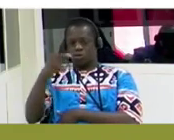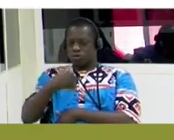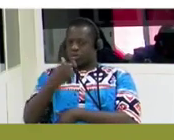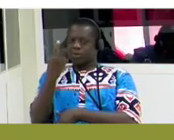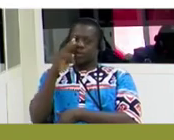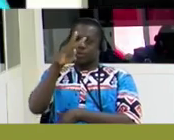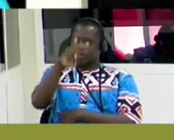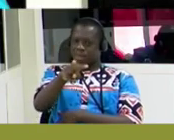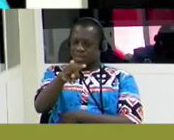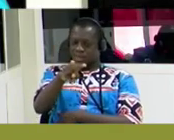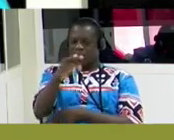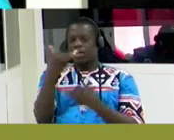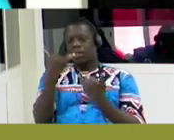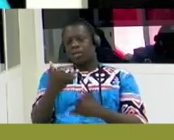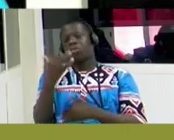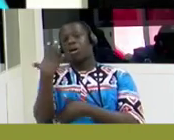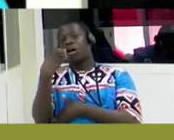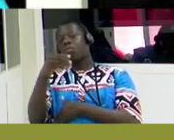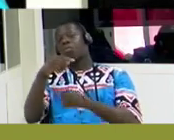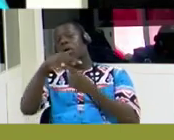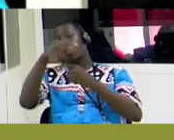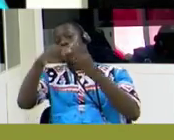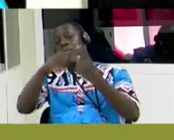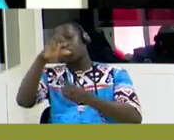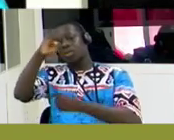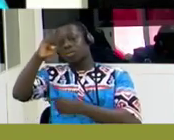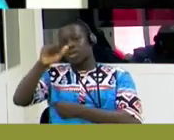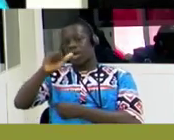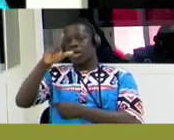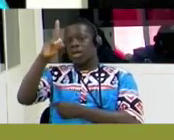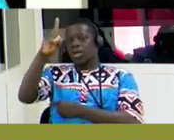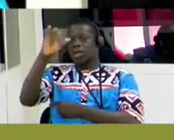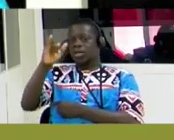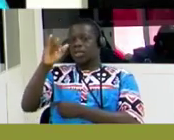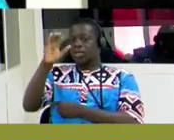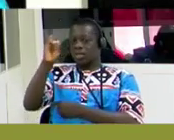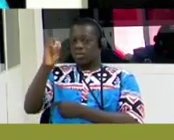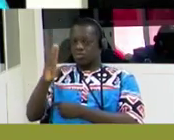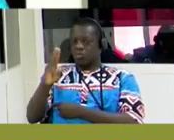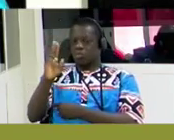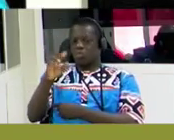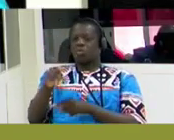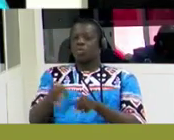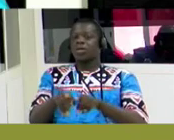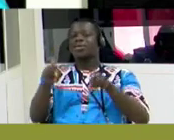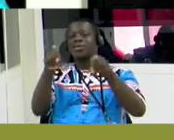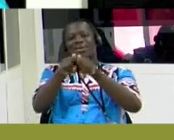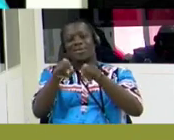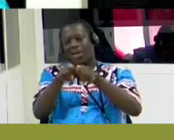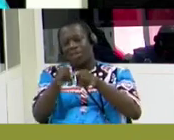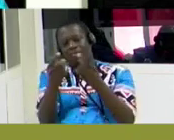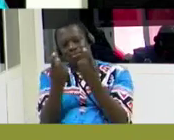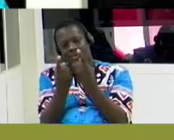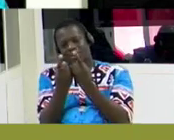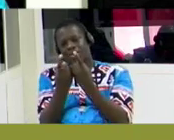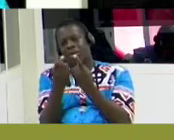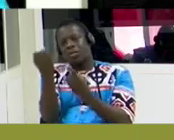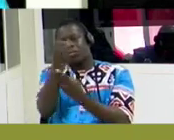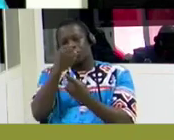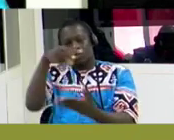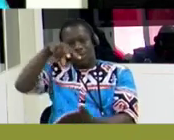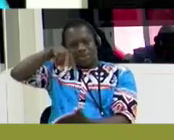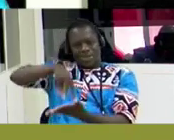How about Sadibu Haidara? Did you see any injuries on him? Same thing, because I was at the same place.